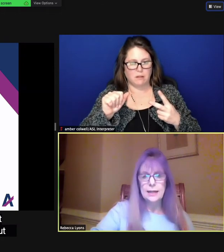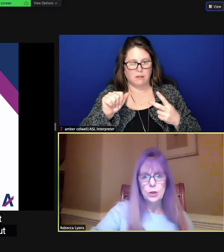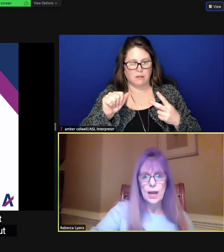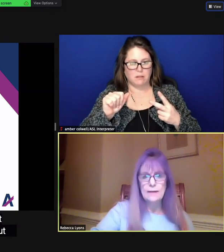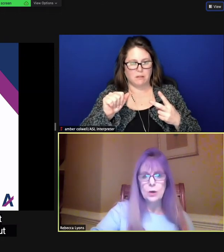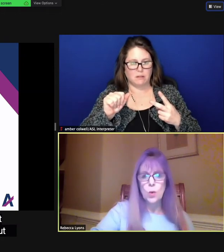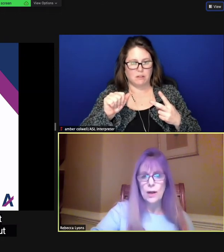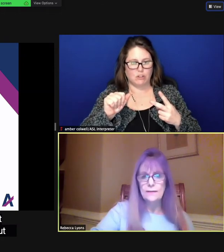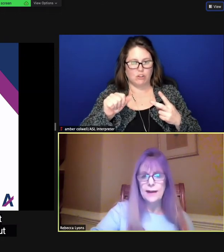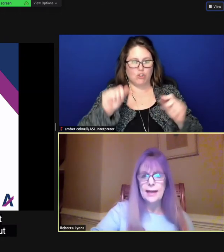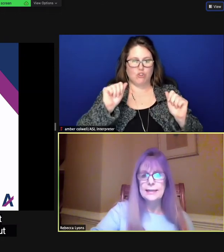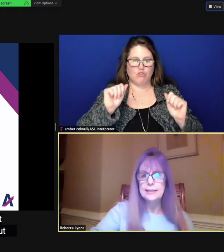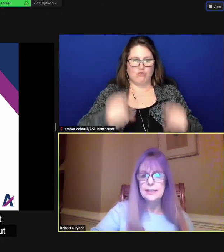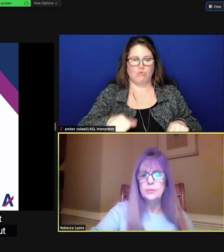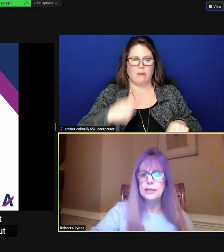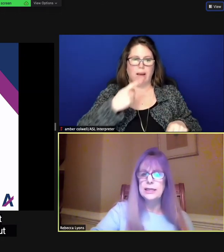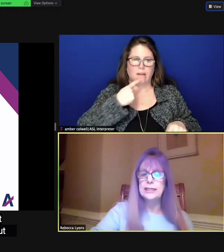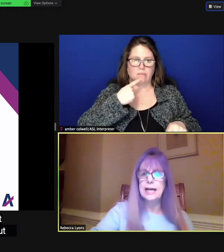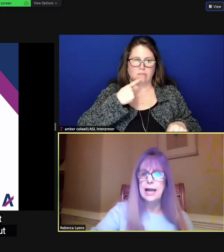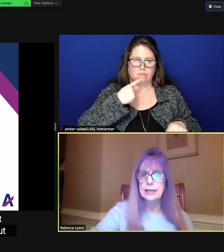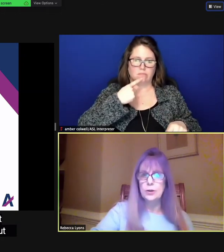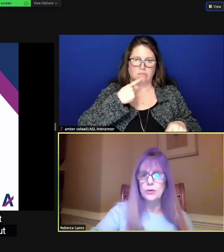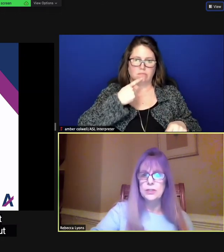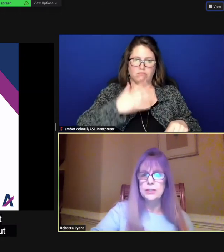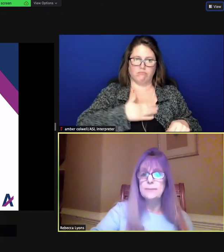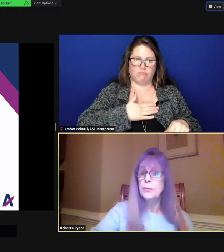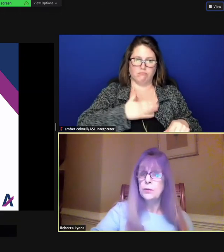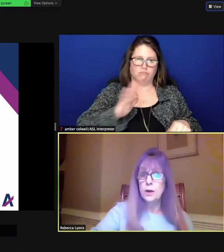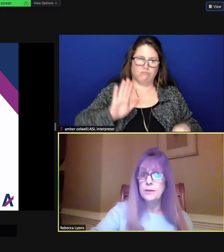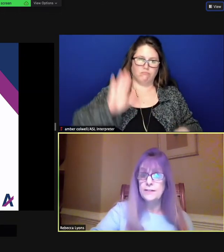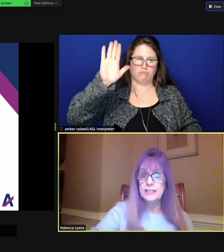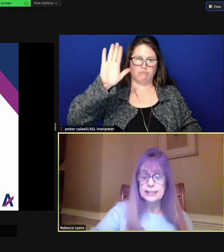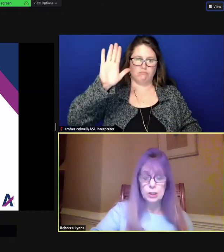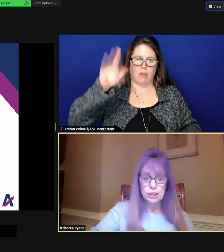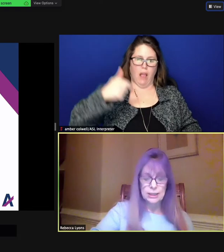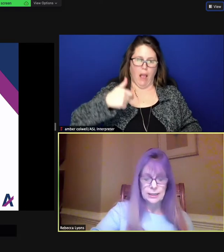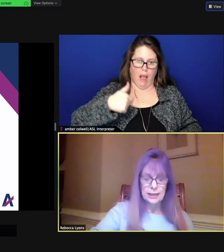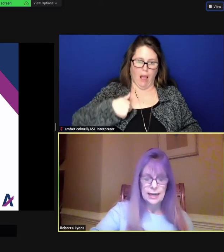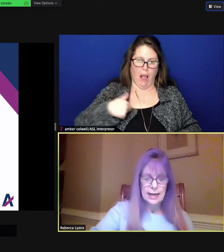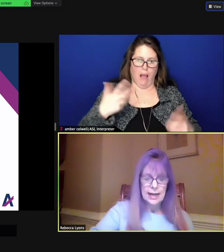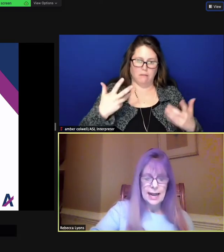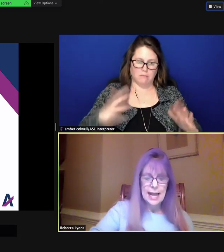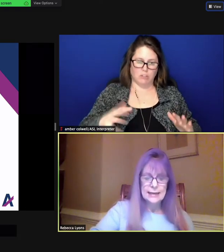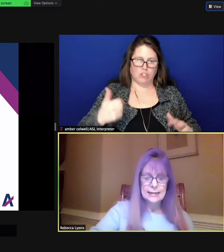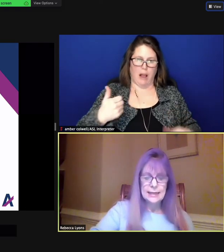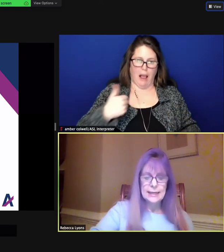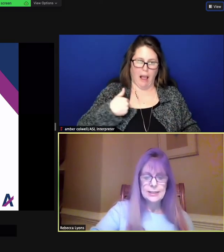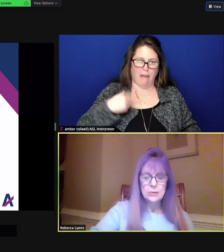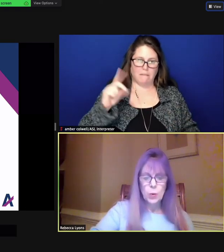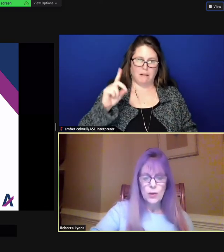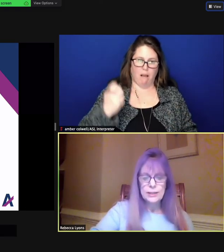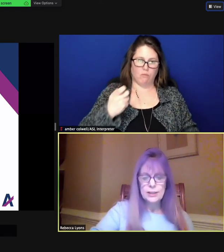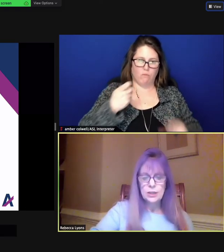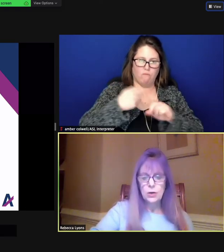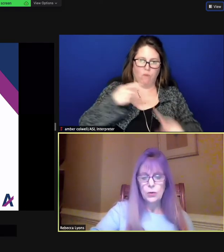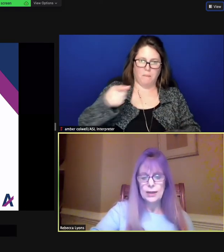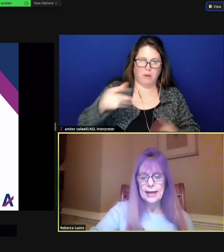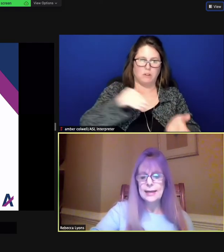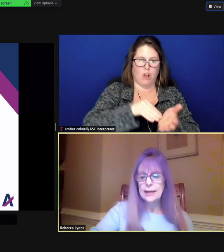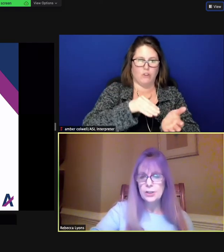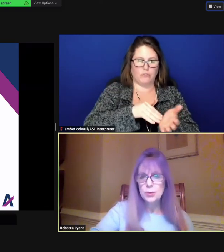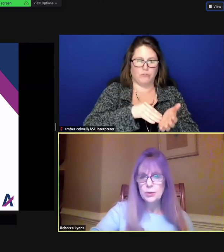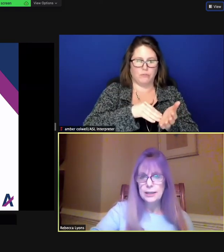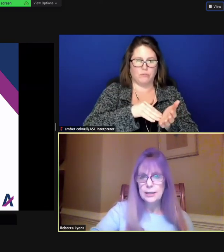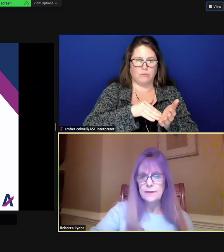self-certify that you have a qualifying disability diagnosis from a physician. And it's important to note